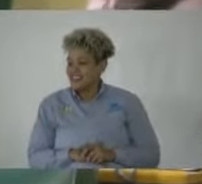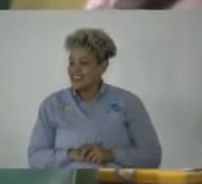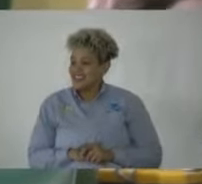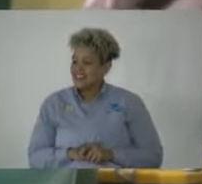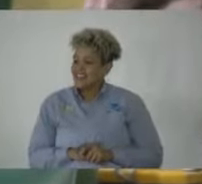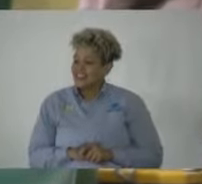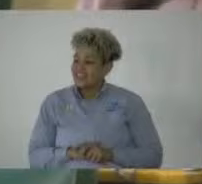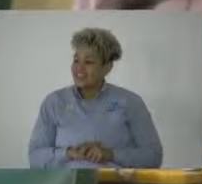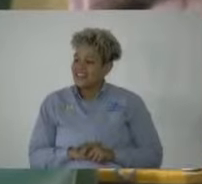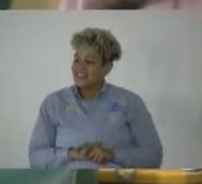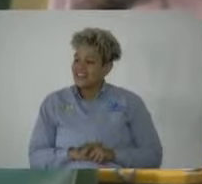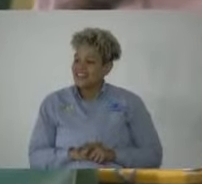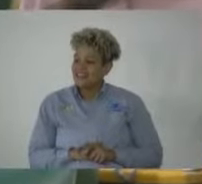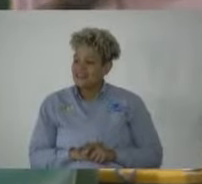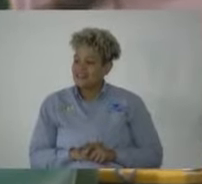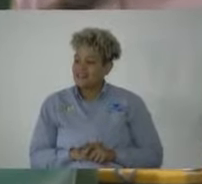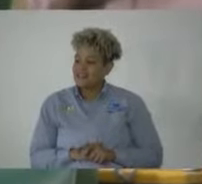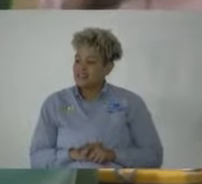we have